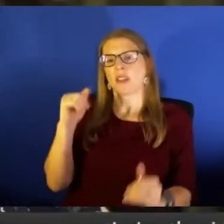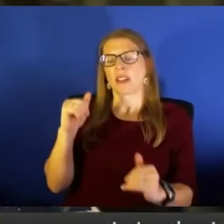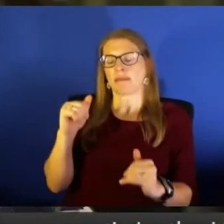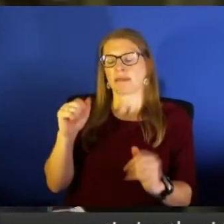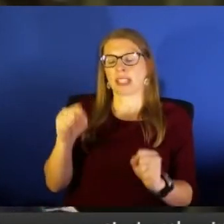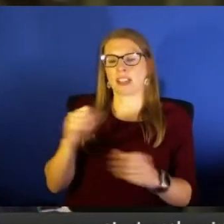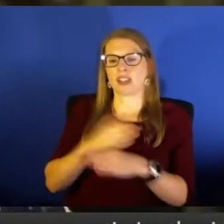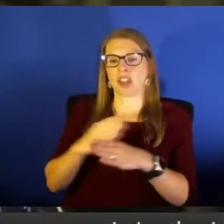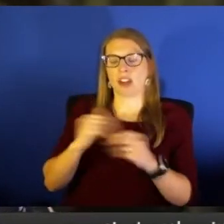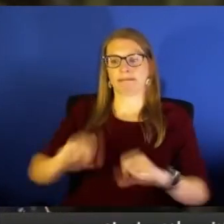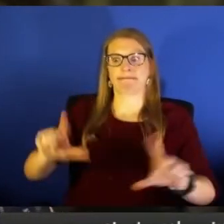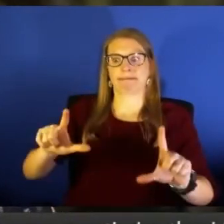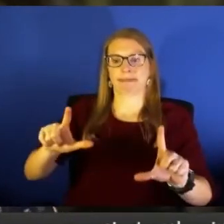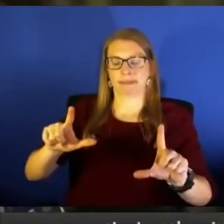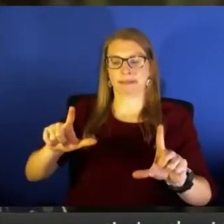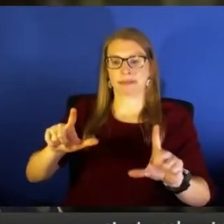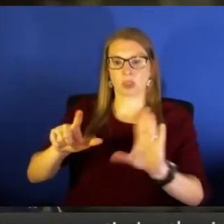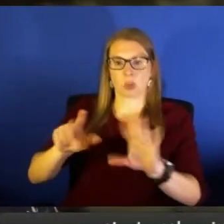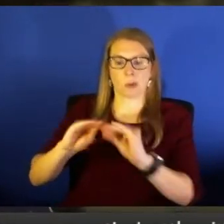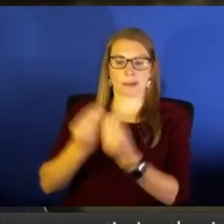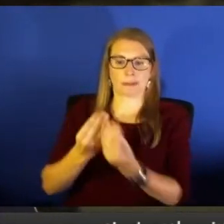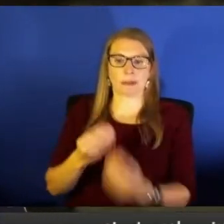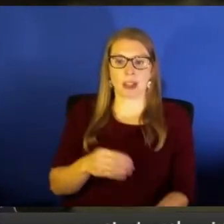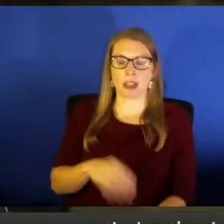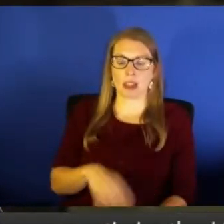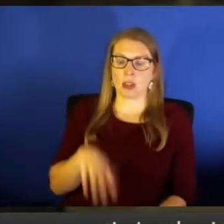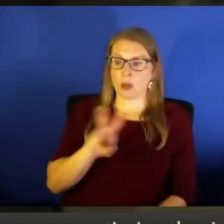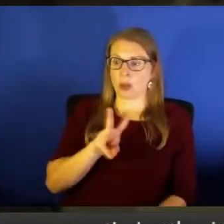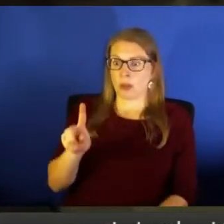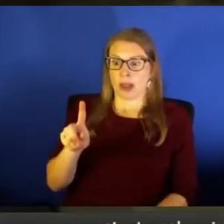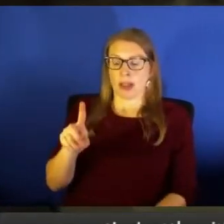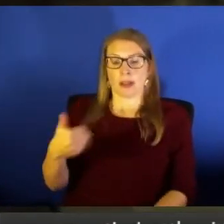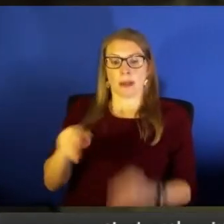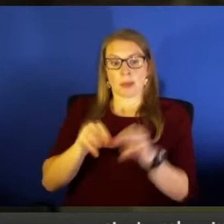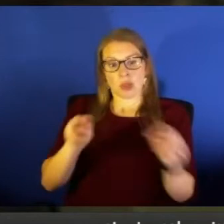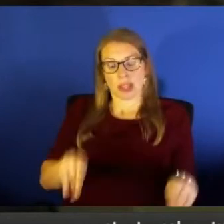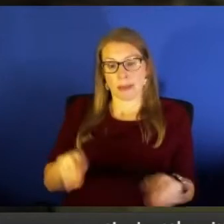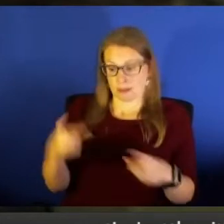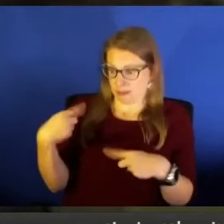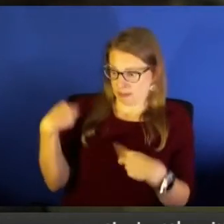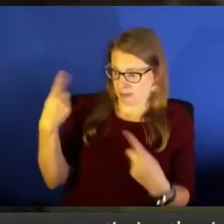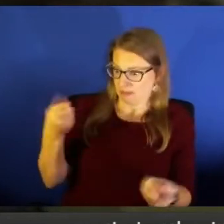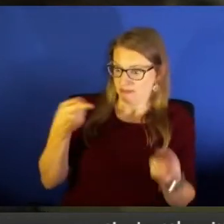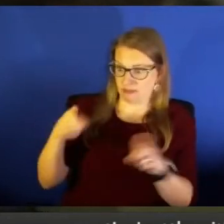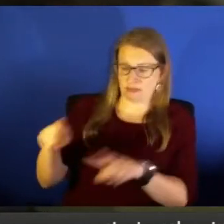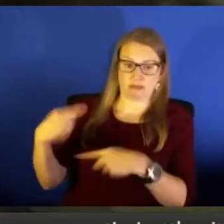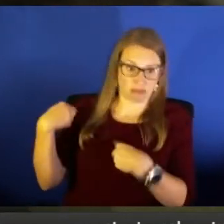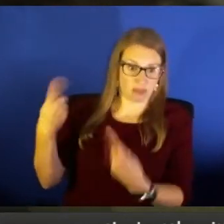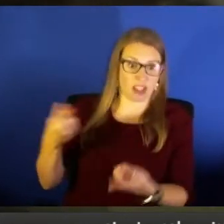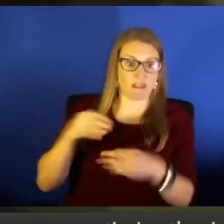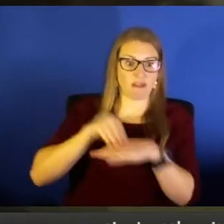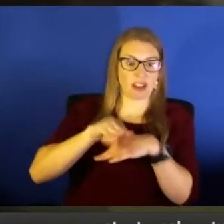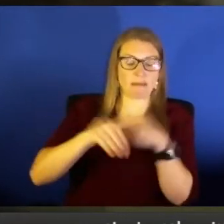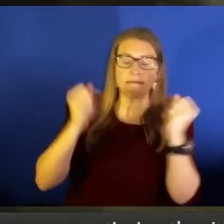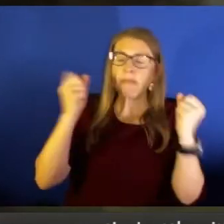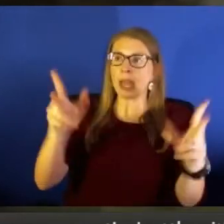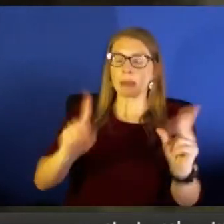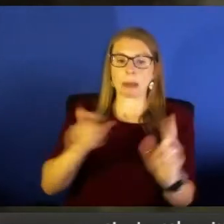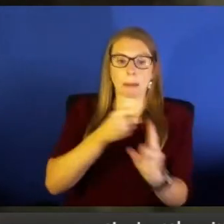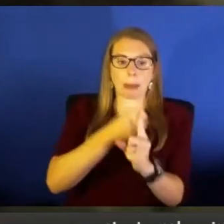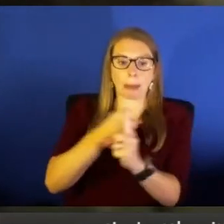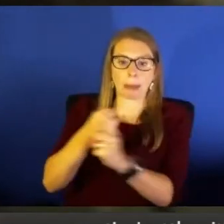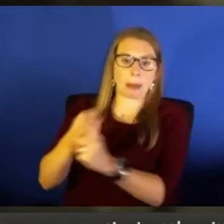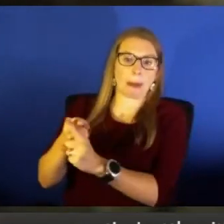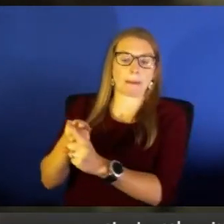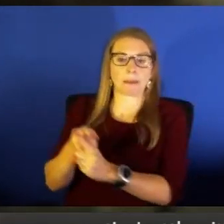what a great backdrop here at the World War I Museum to say that this is something that's been going on for a long time and has affected so many. And it's a battle within